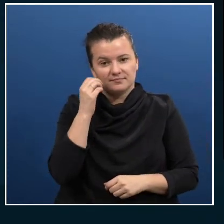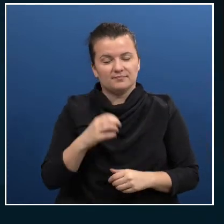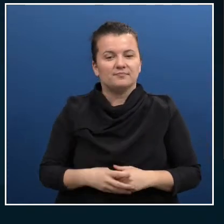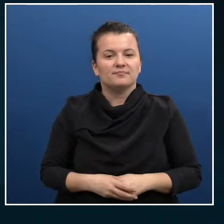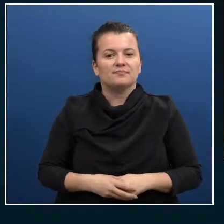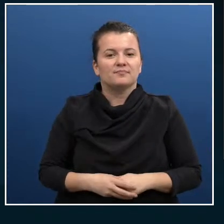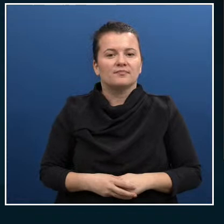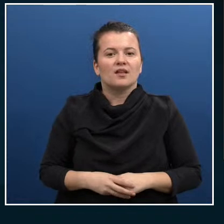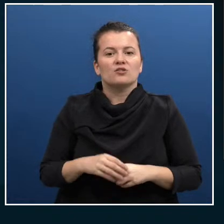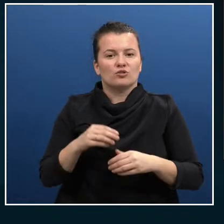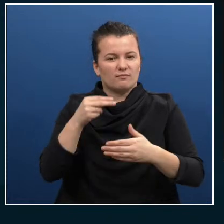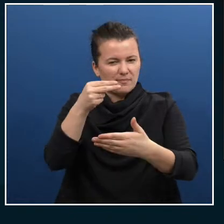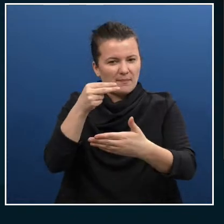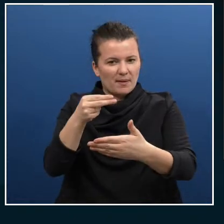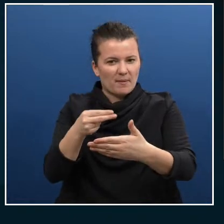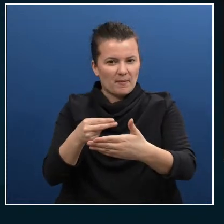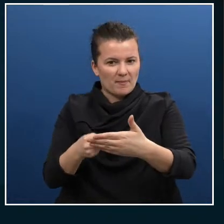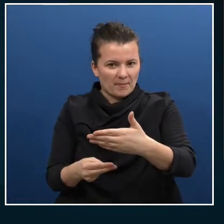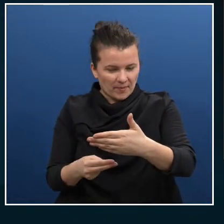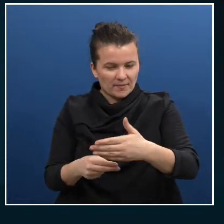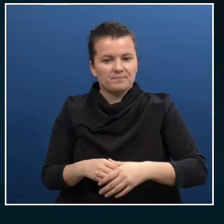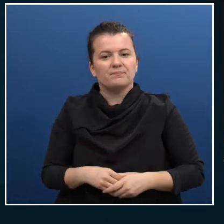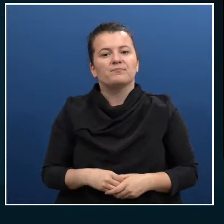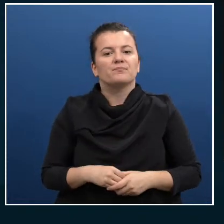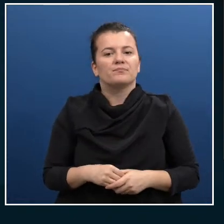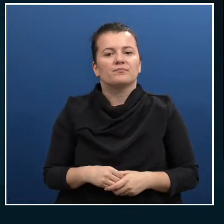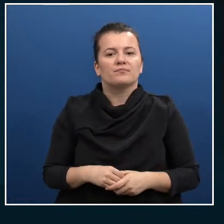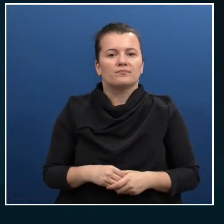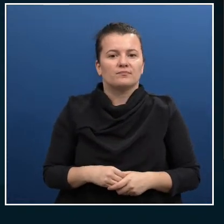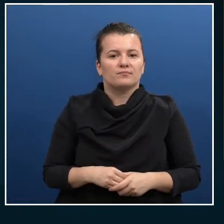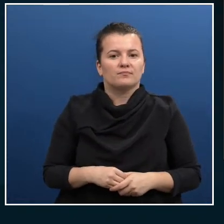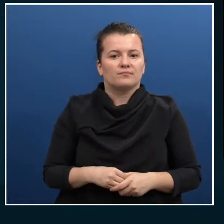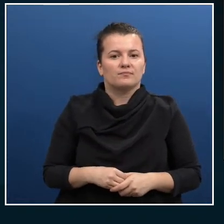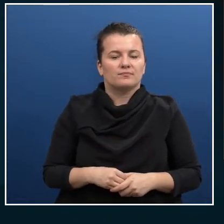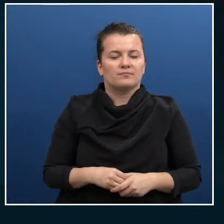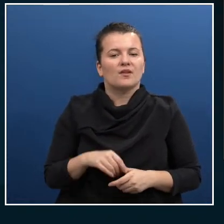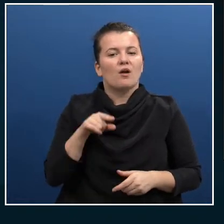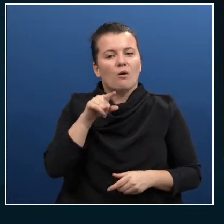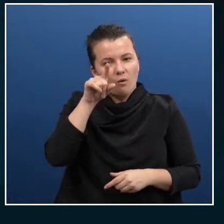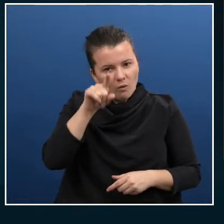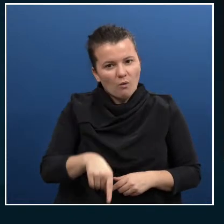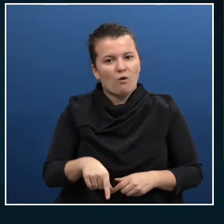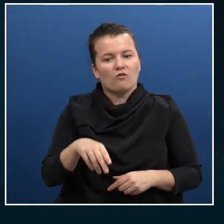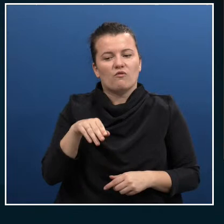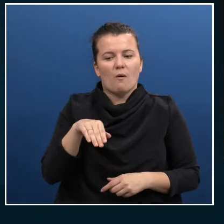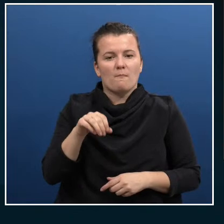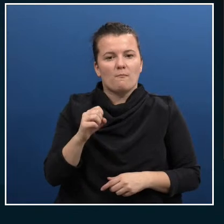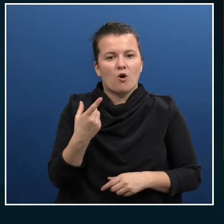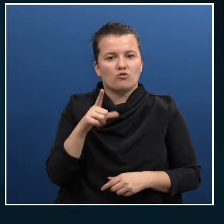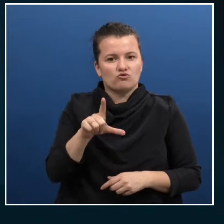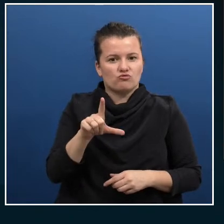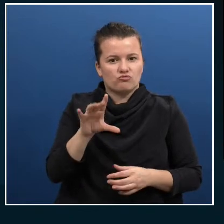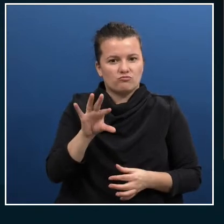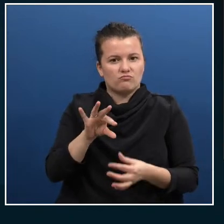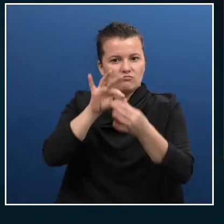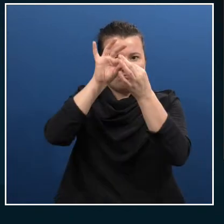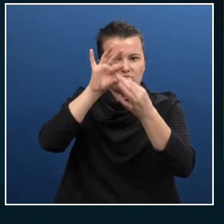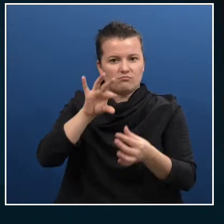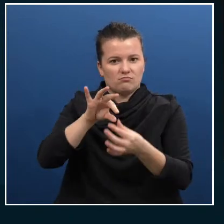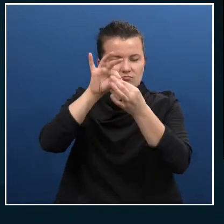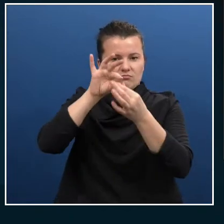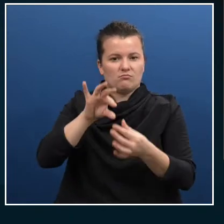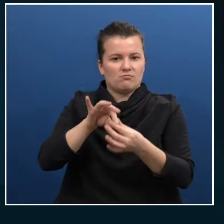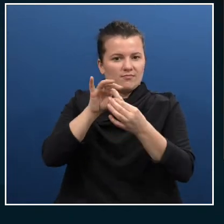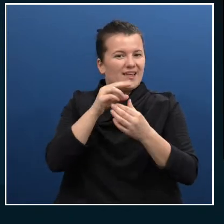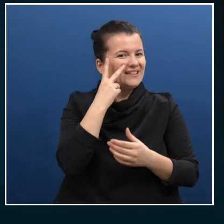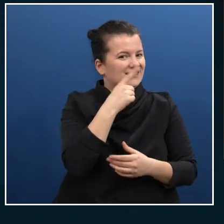for this deployment, and then we are passing them to each of these modules. So this is just an example of the 6.1, but as you can